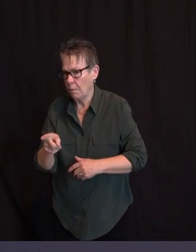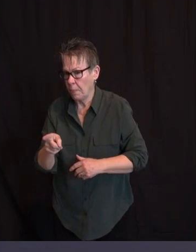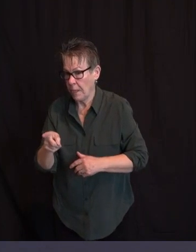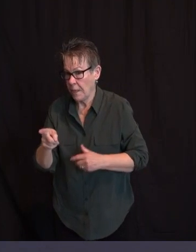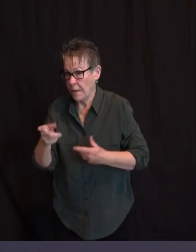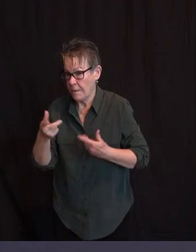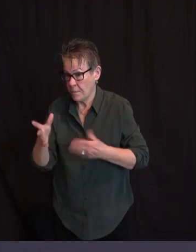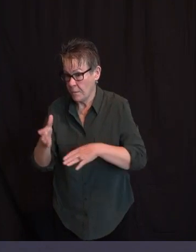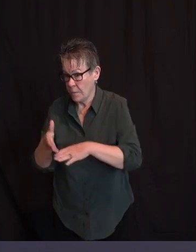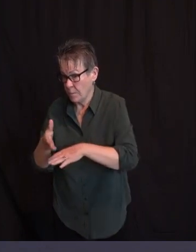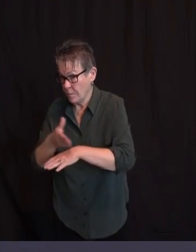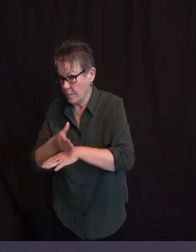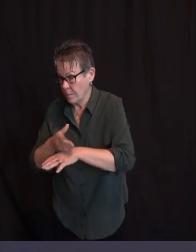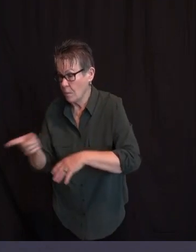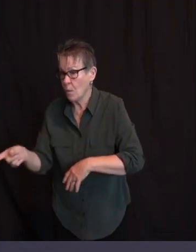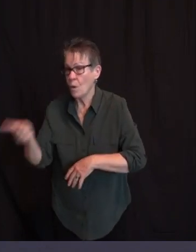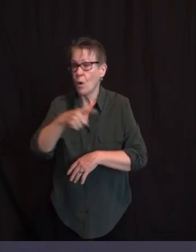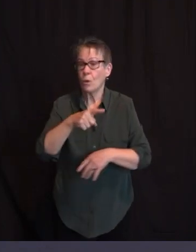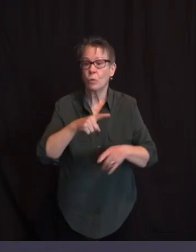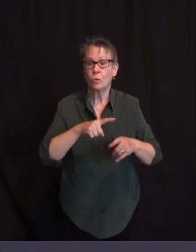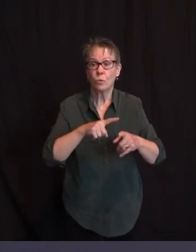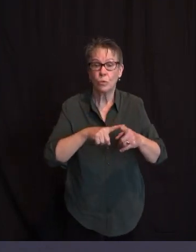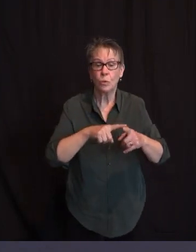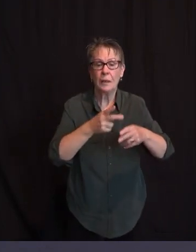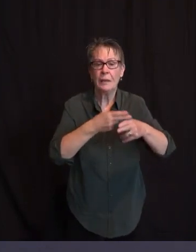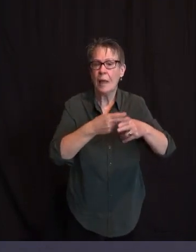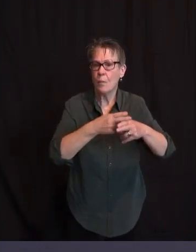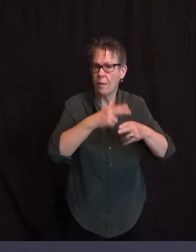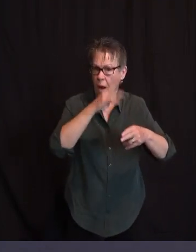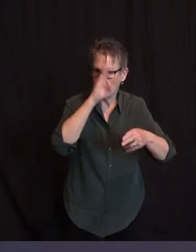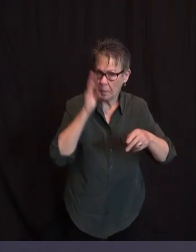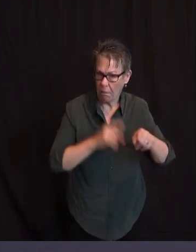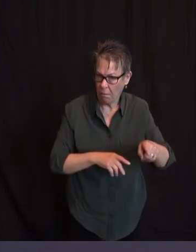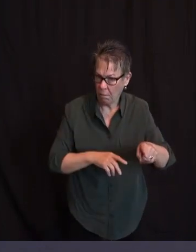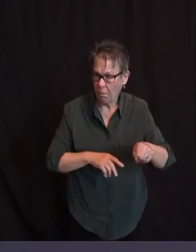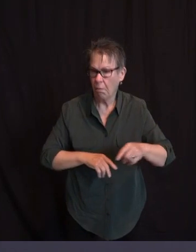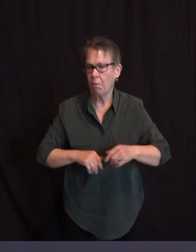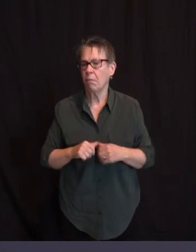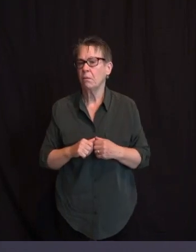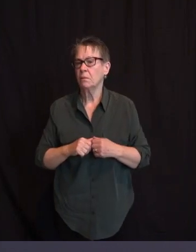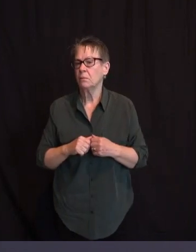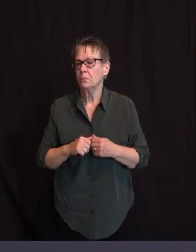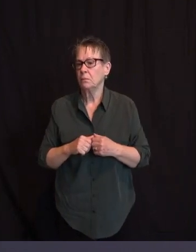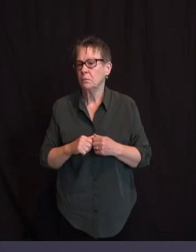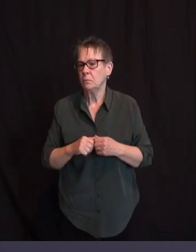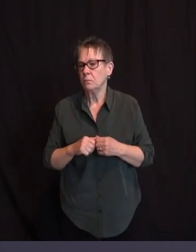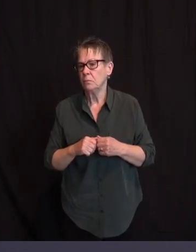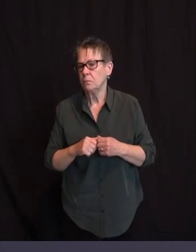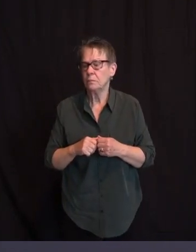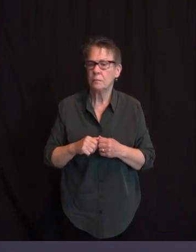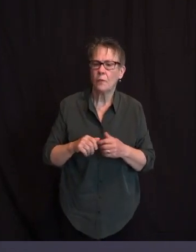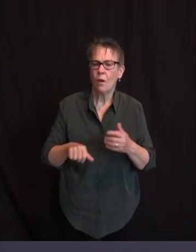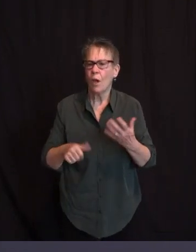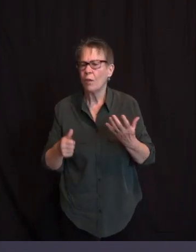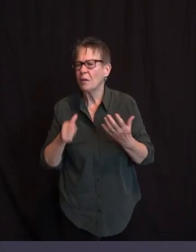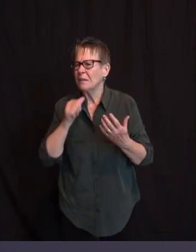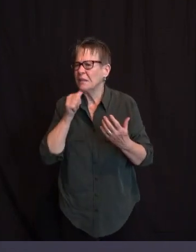surgical low acuity, which is appropriate for the field hospital. The convalescent care medical